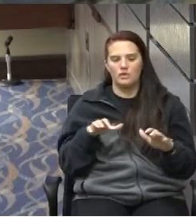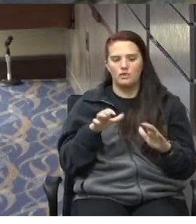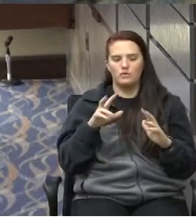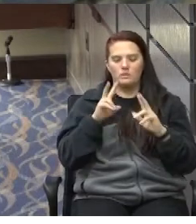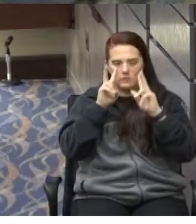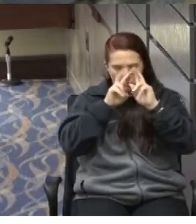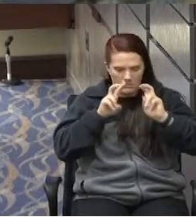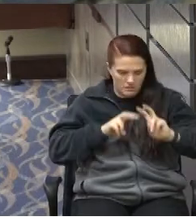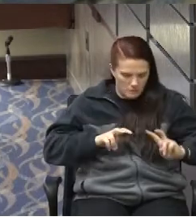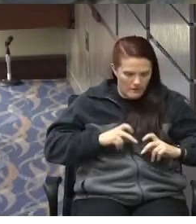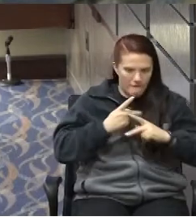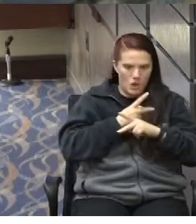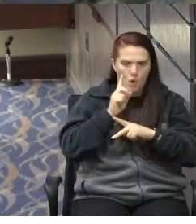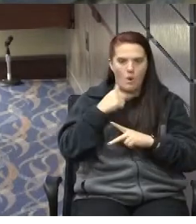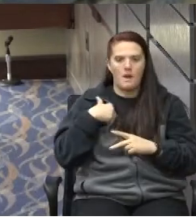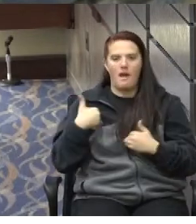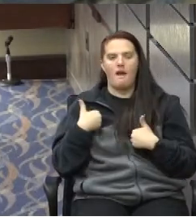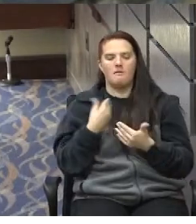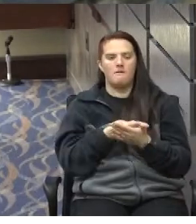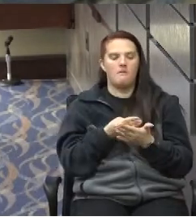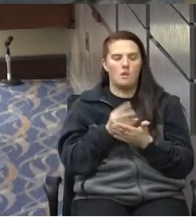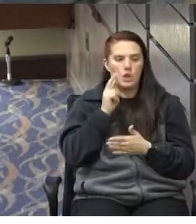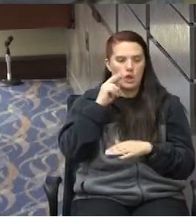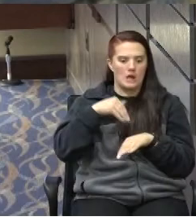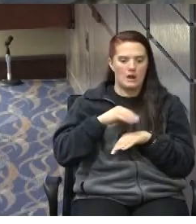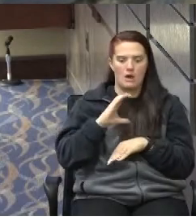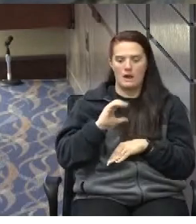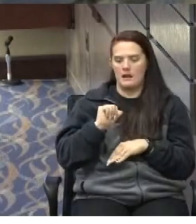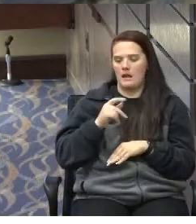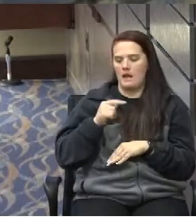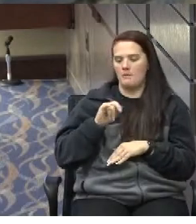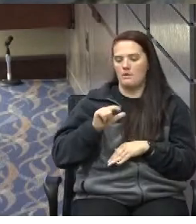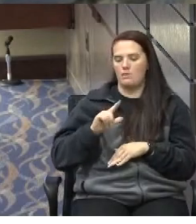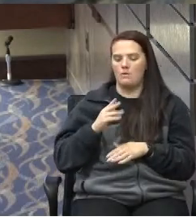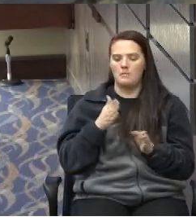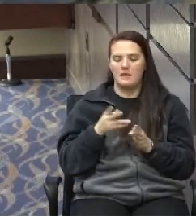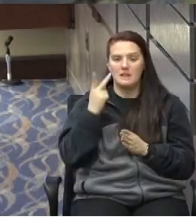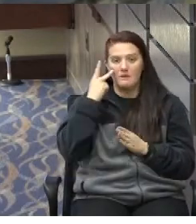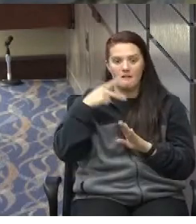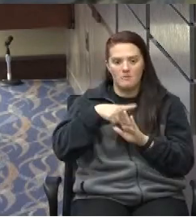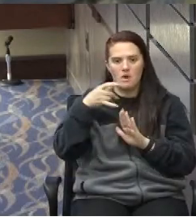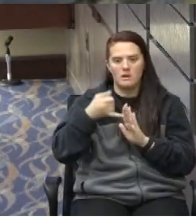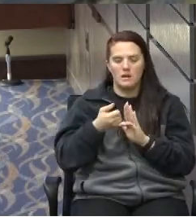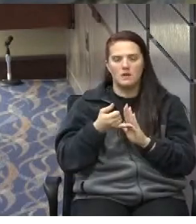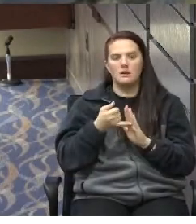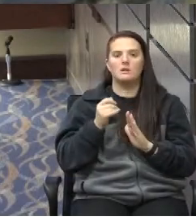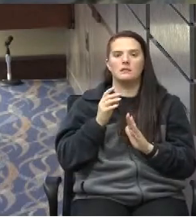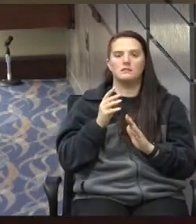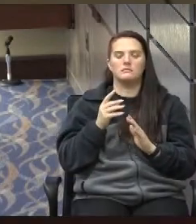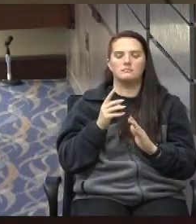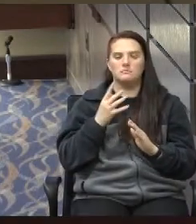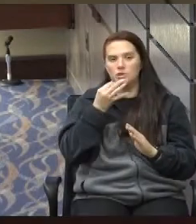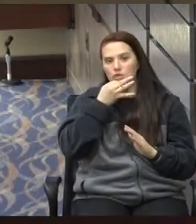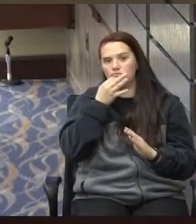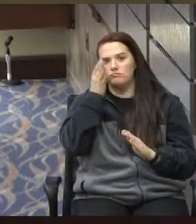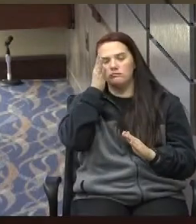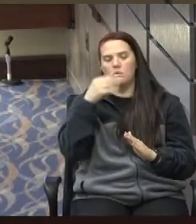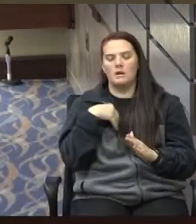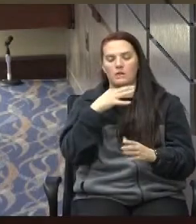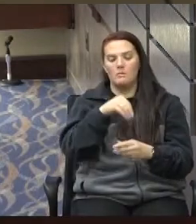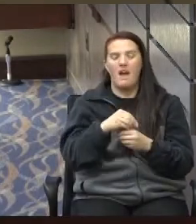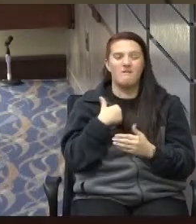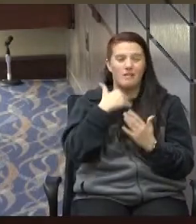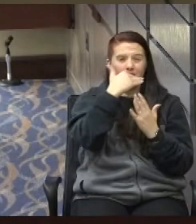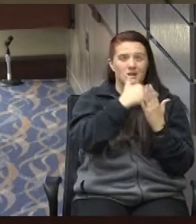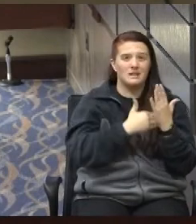where we have the funding or look at our capital plan and see if we have a project coming up that we could incorporate it in. Okay, I have a list of